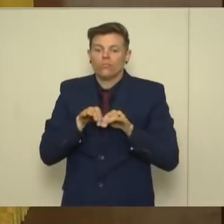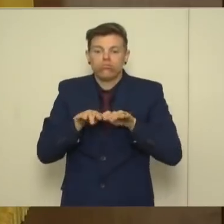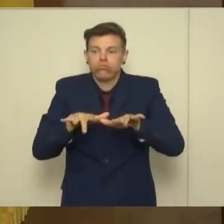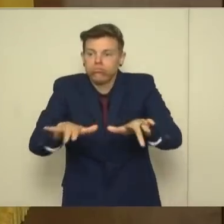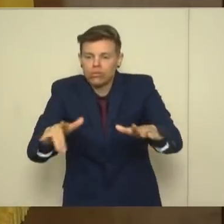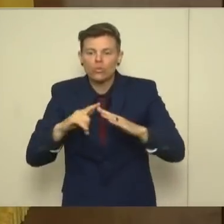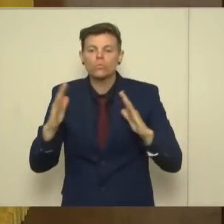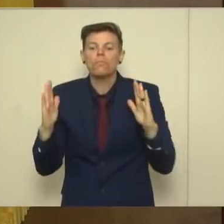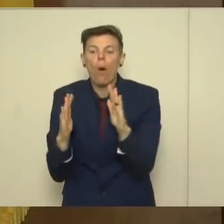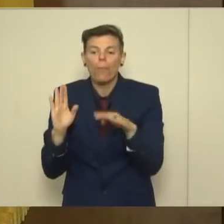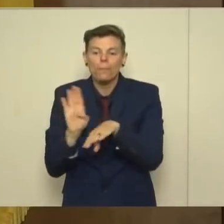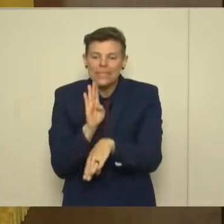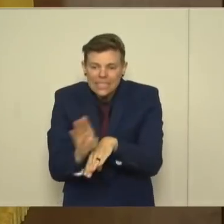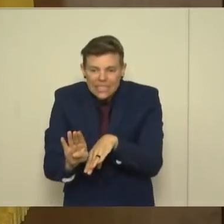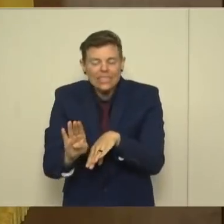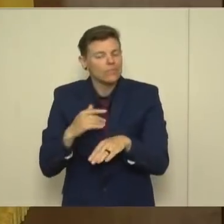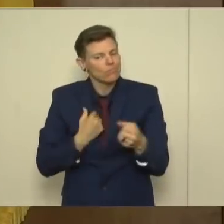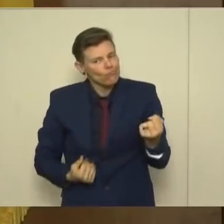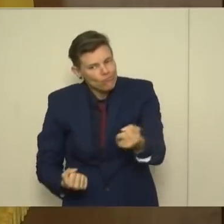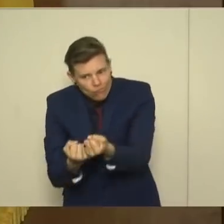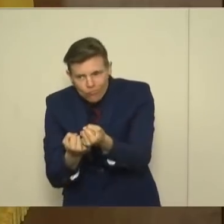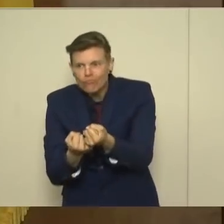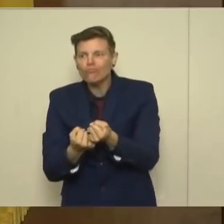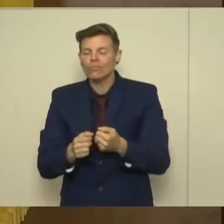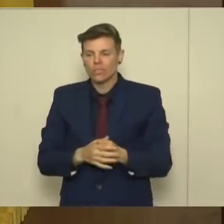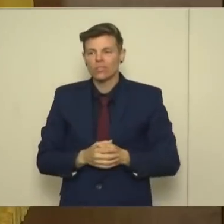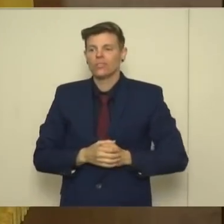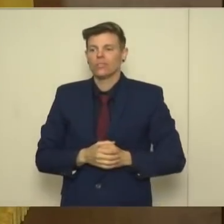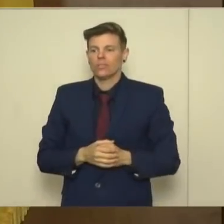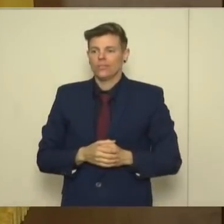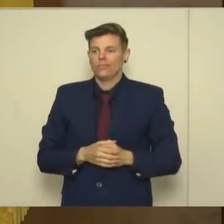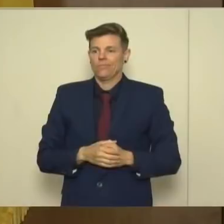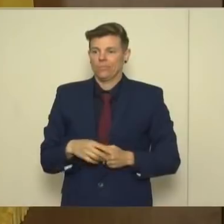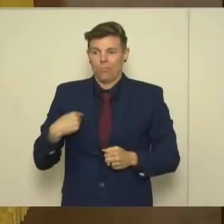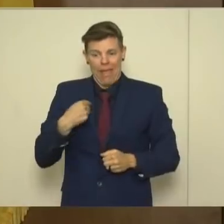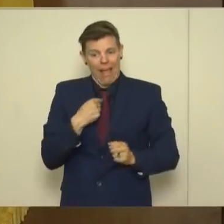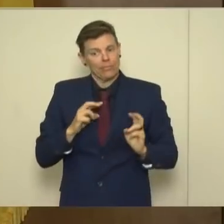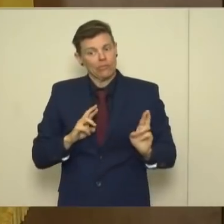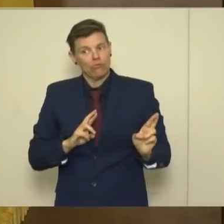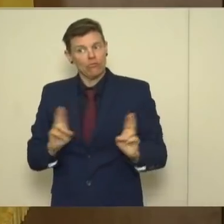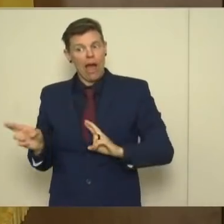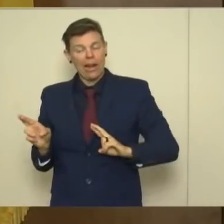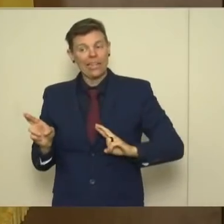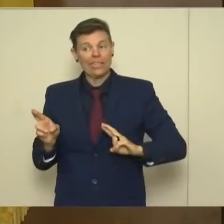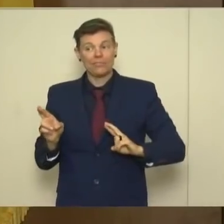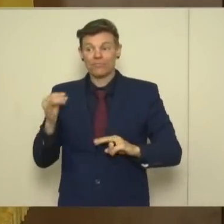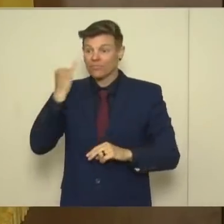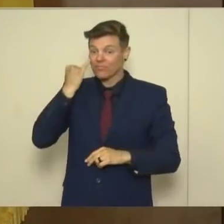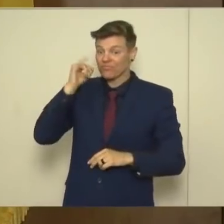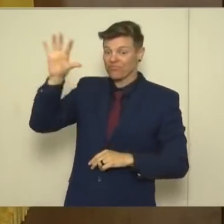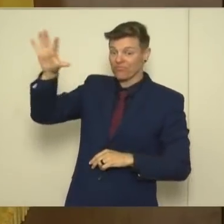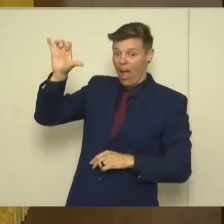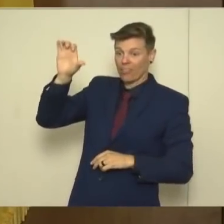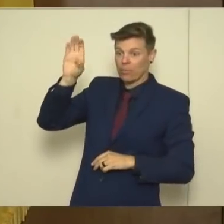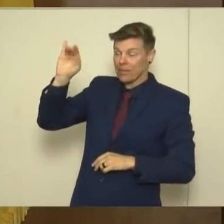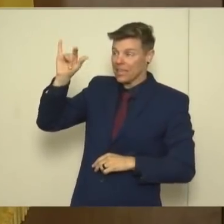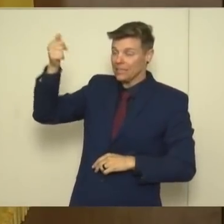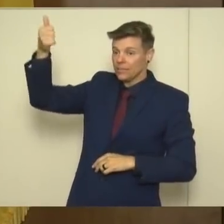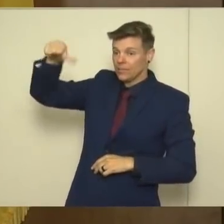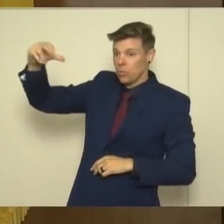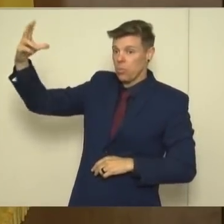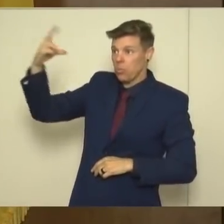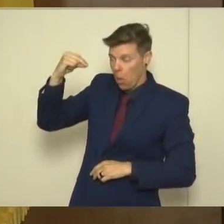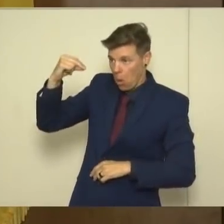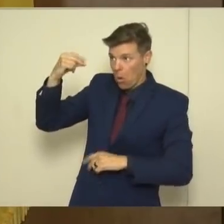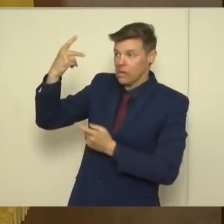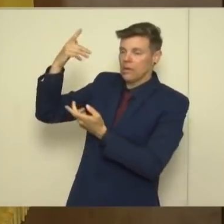all of us have to prepare for an environment where, A, we may not get $500 billion, and we may potentially